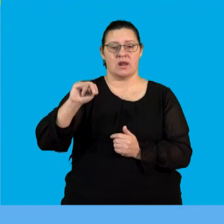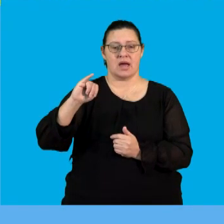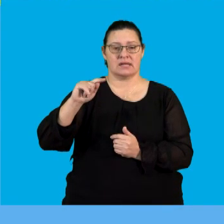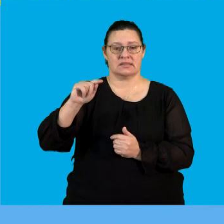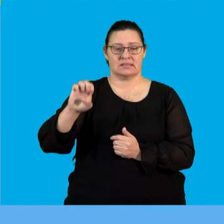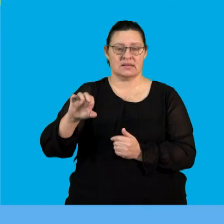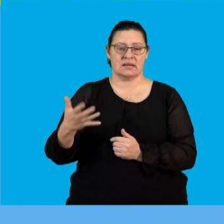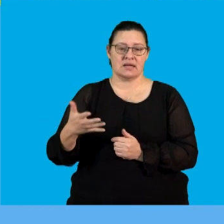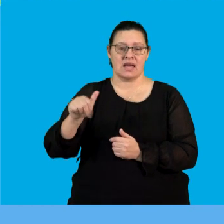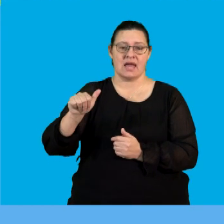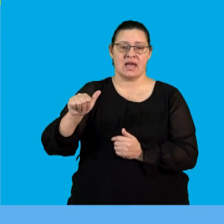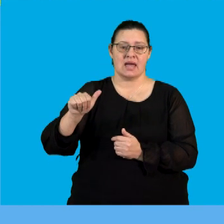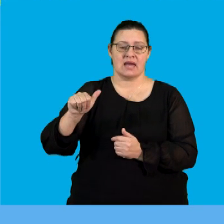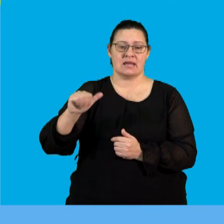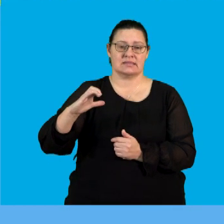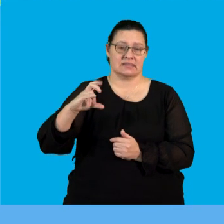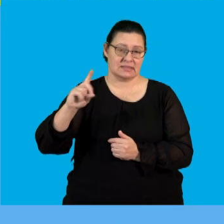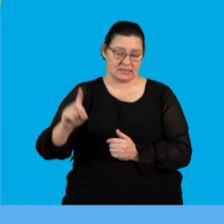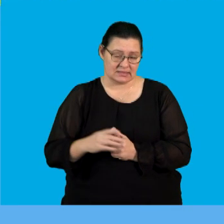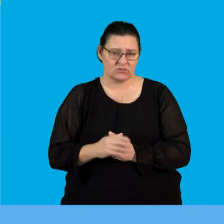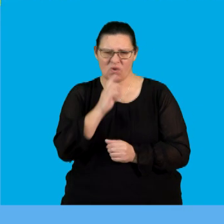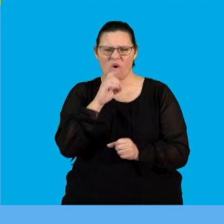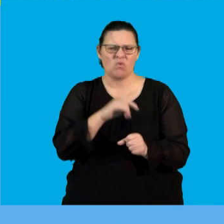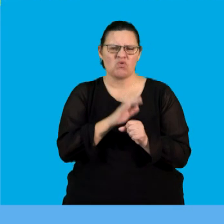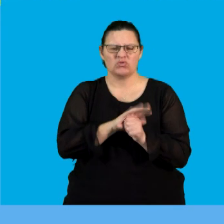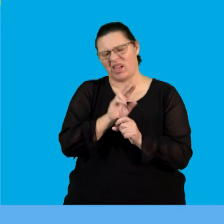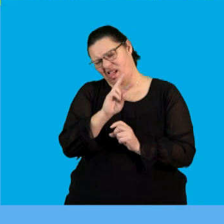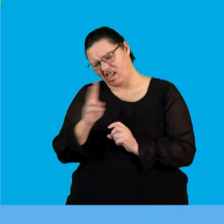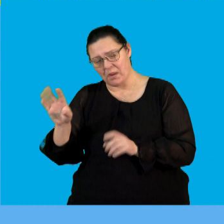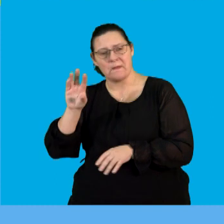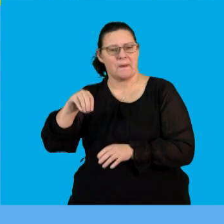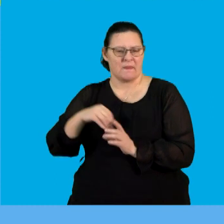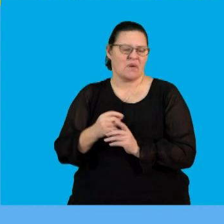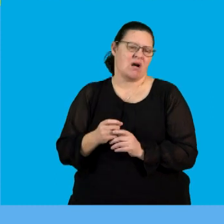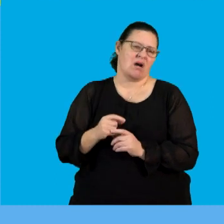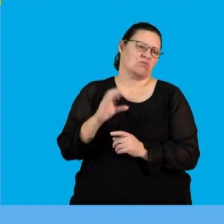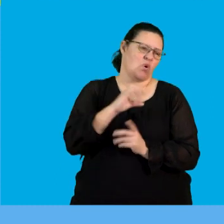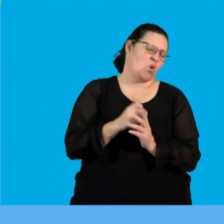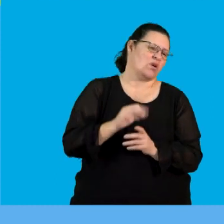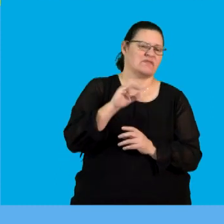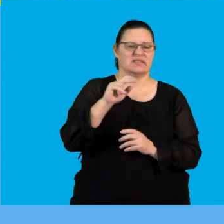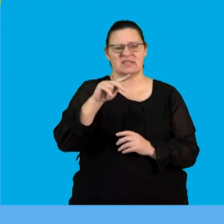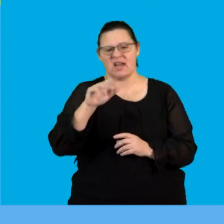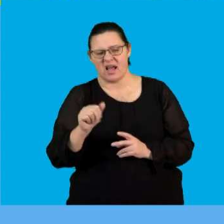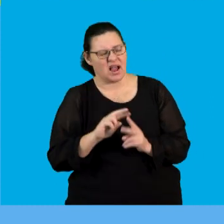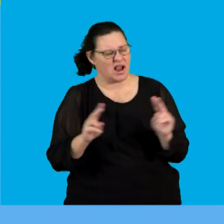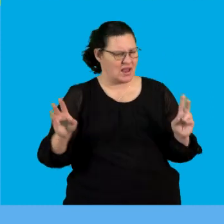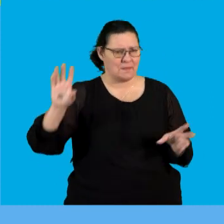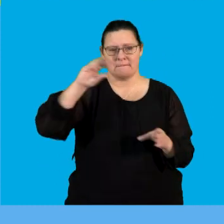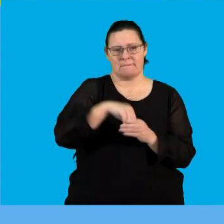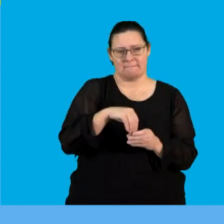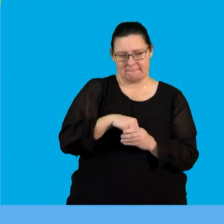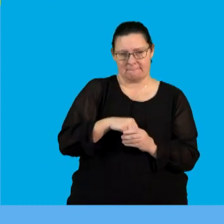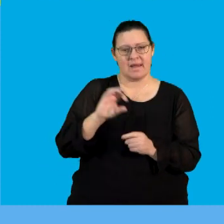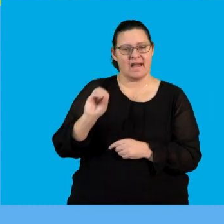this product is found in all fizzy drinks, as we have said. So you can find it in your Coca-Cola, in your Fanta, in all other fizzy drinks that you